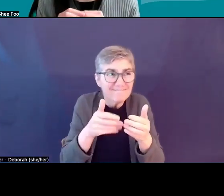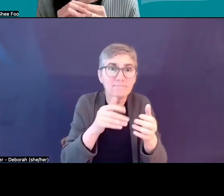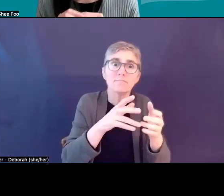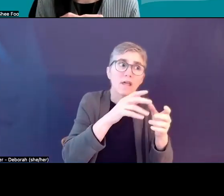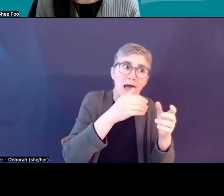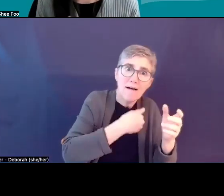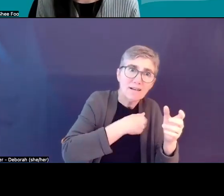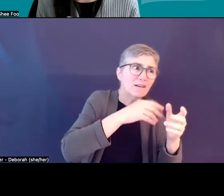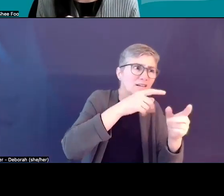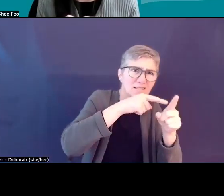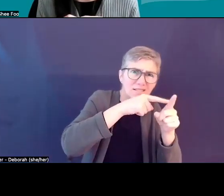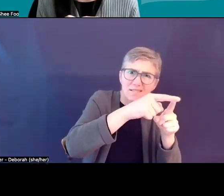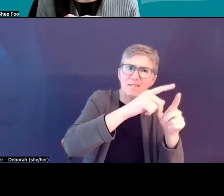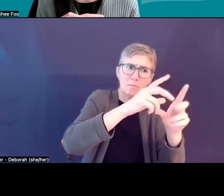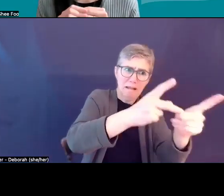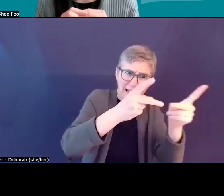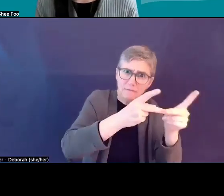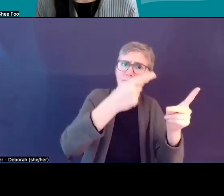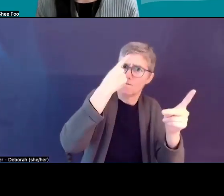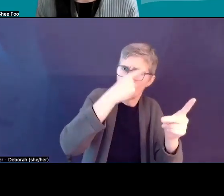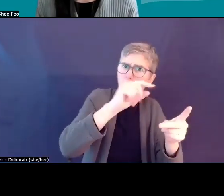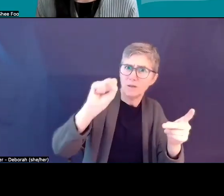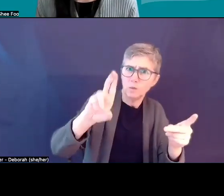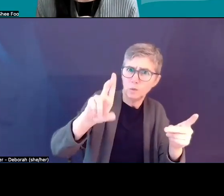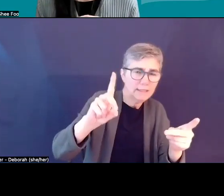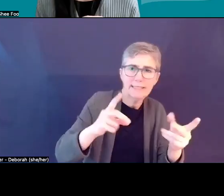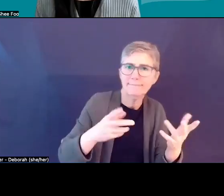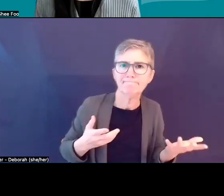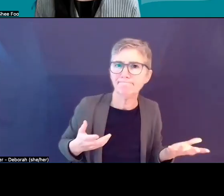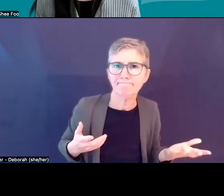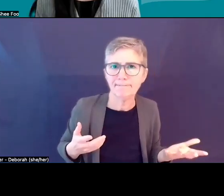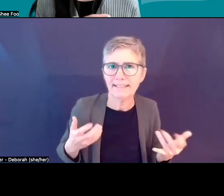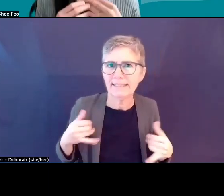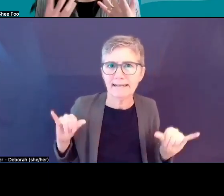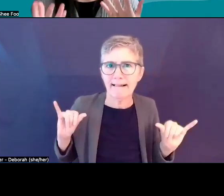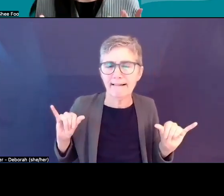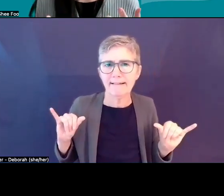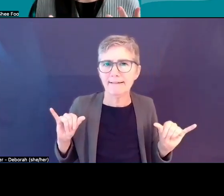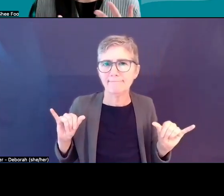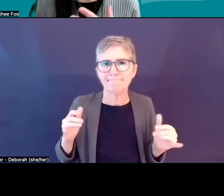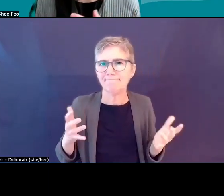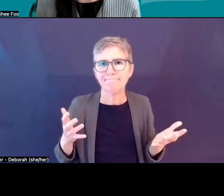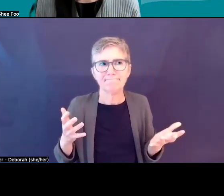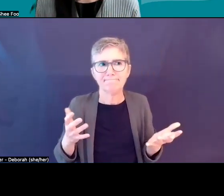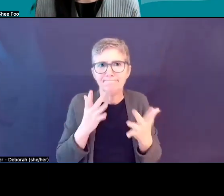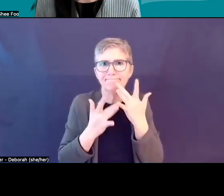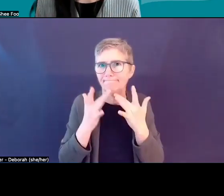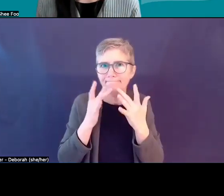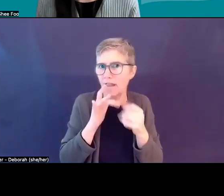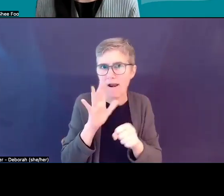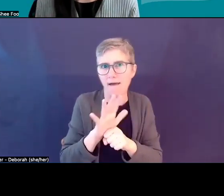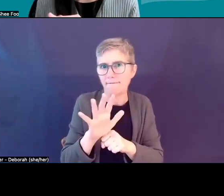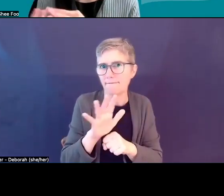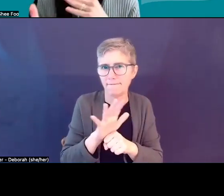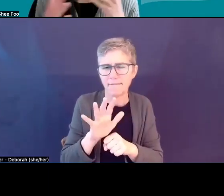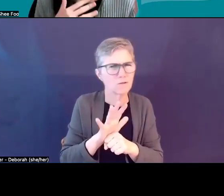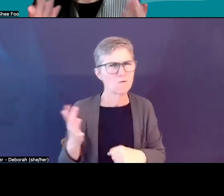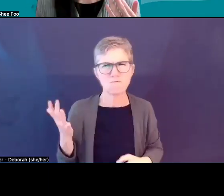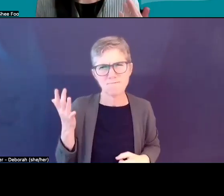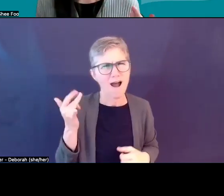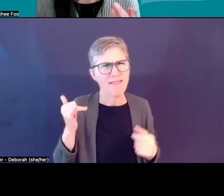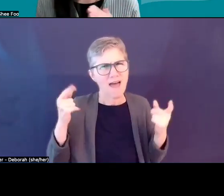for substance use treatment. Next slide. So why the underutilization? The barriers